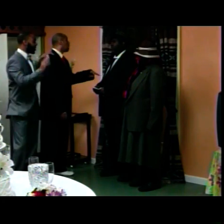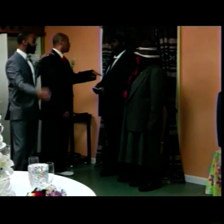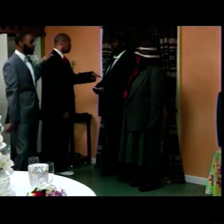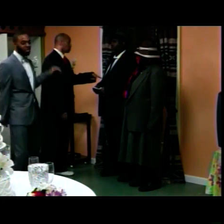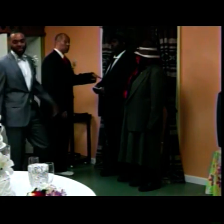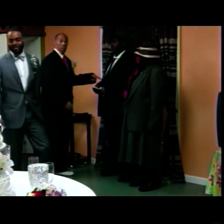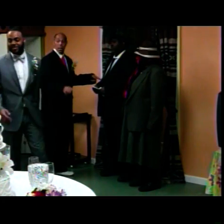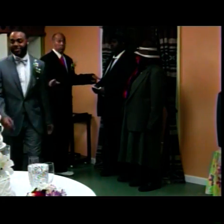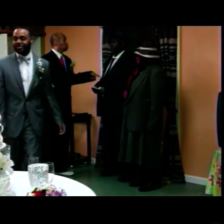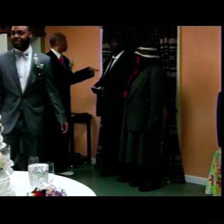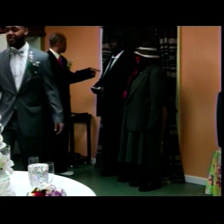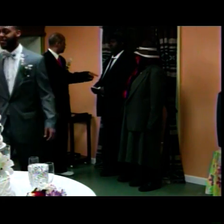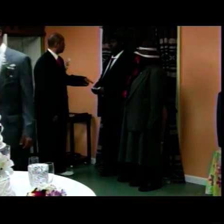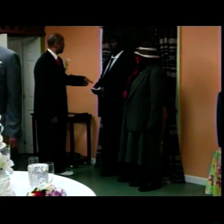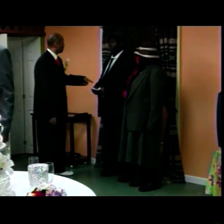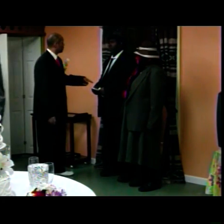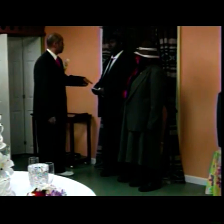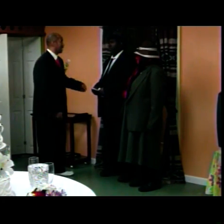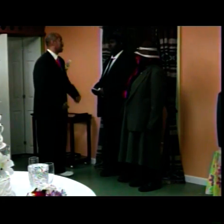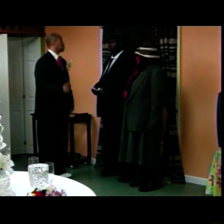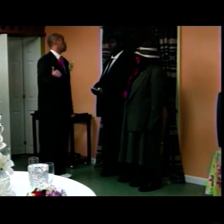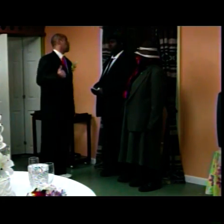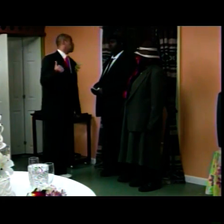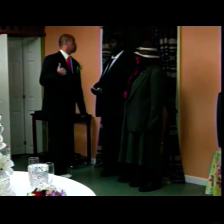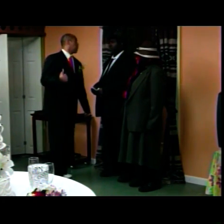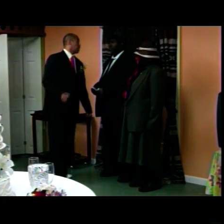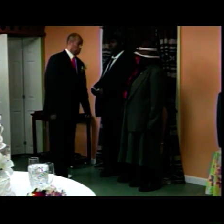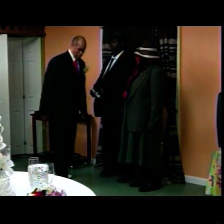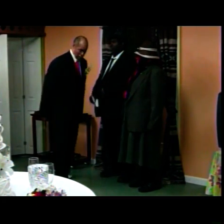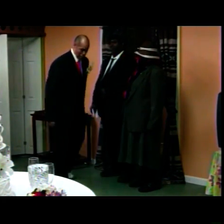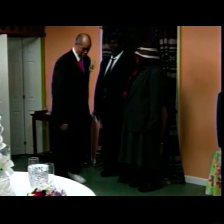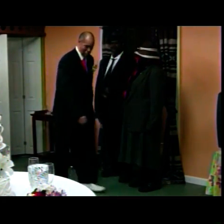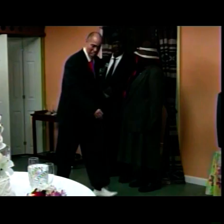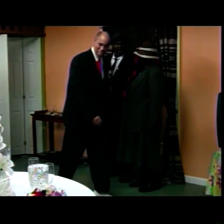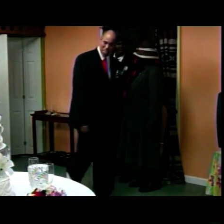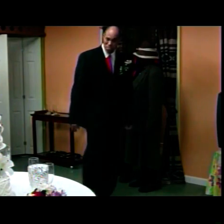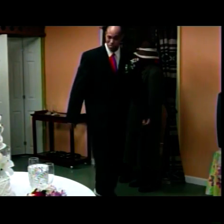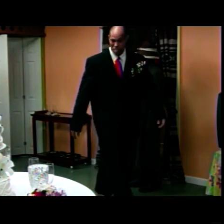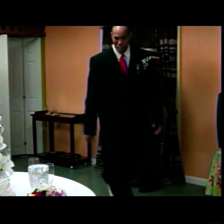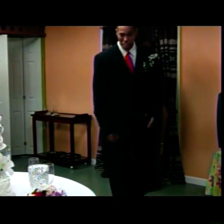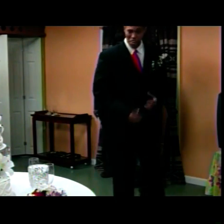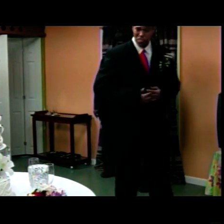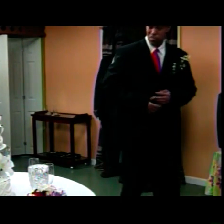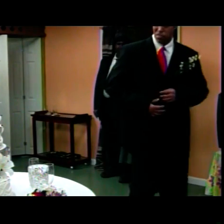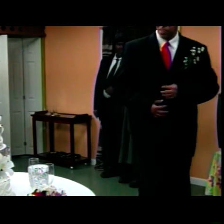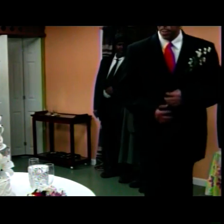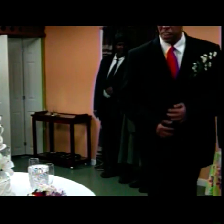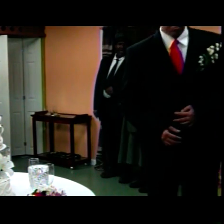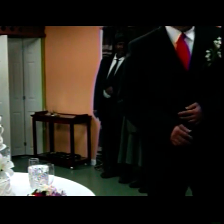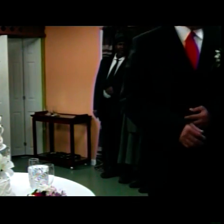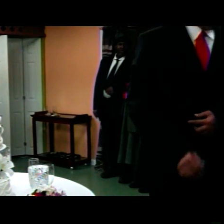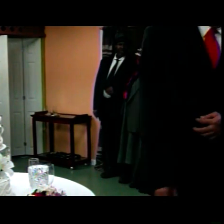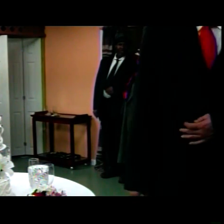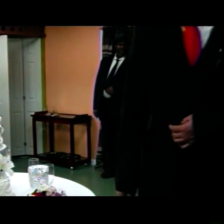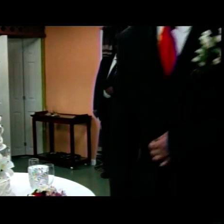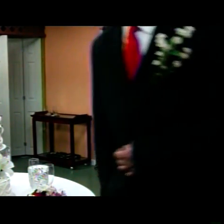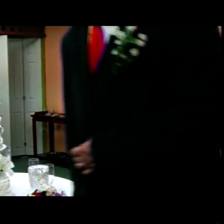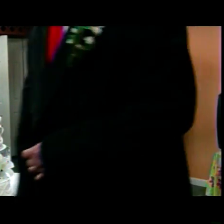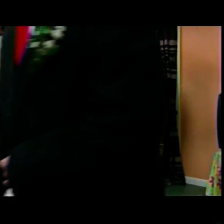well. See you later, Milberg. Here, you got your rent, and I got my brand new wife. Wife, yes. Brand